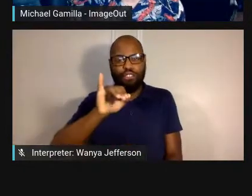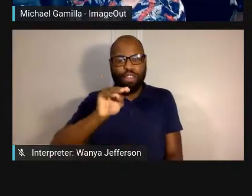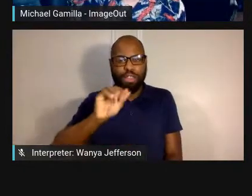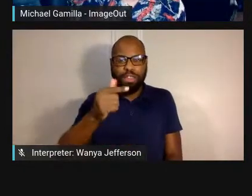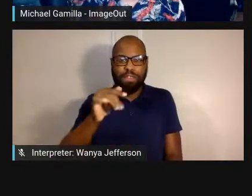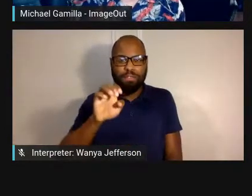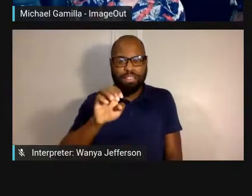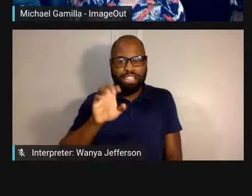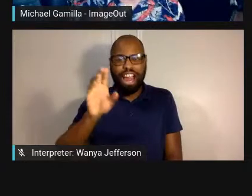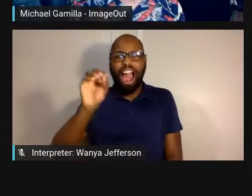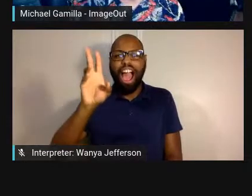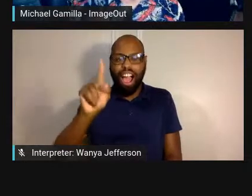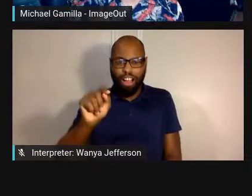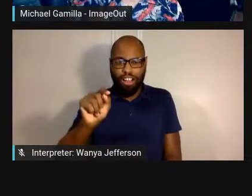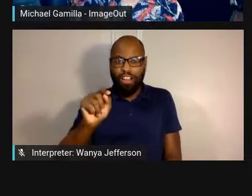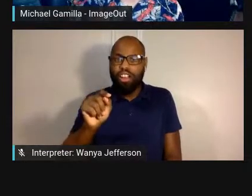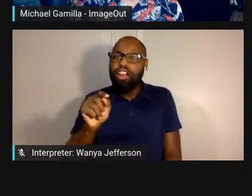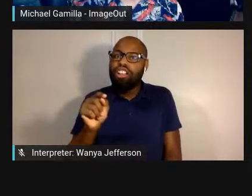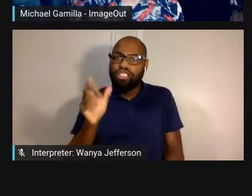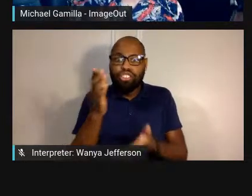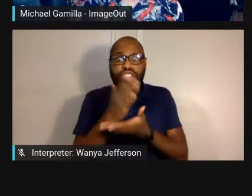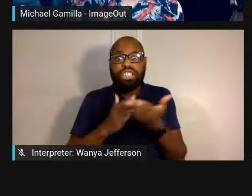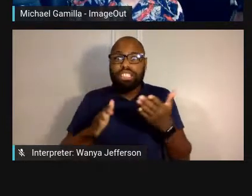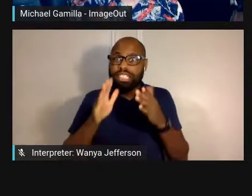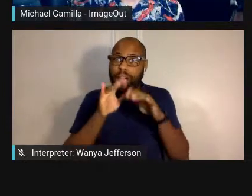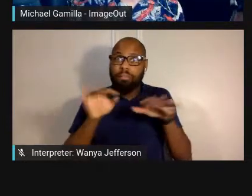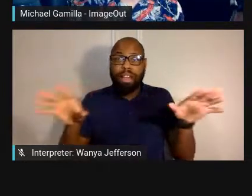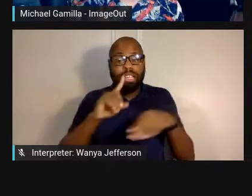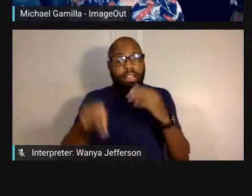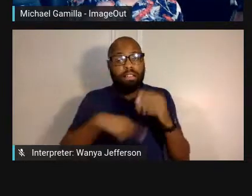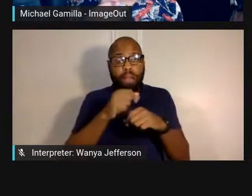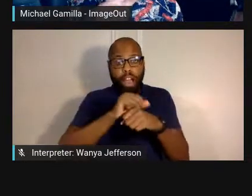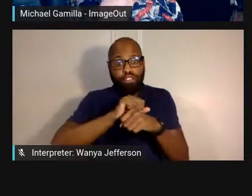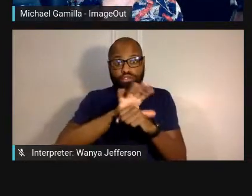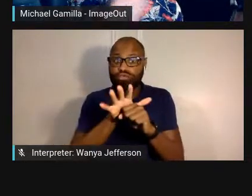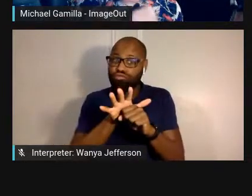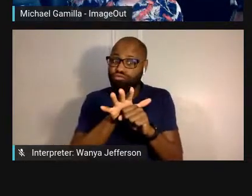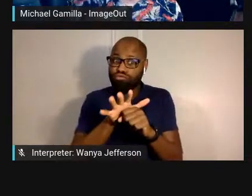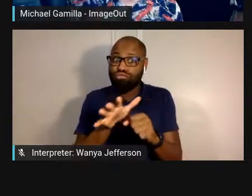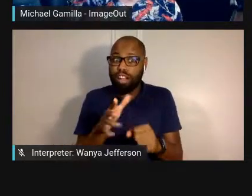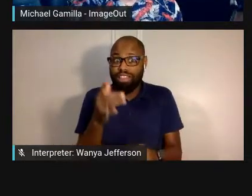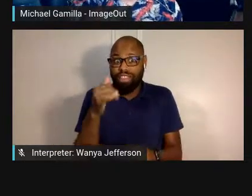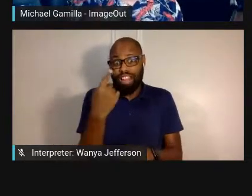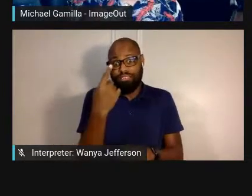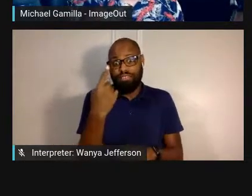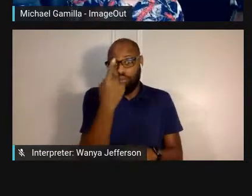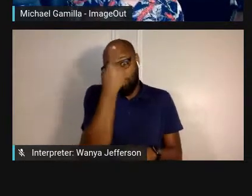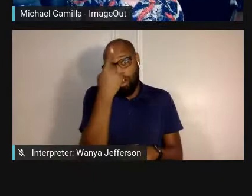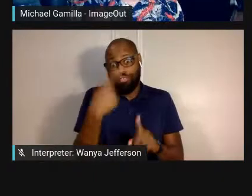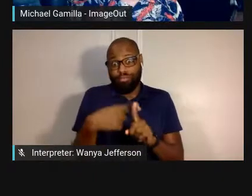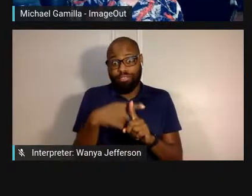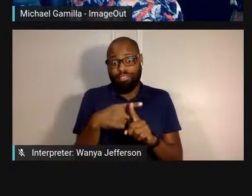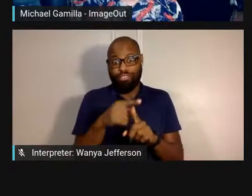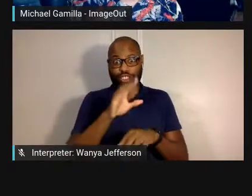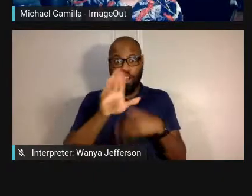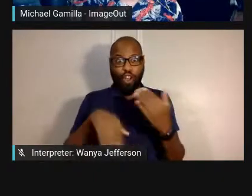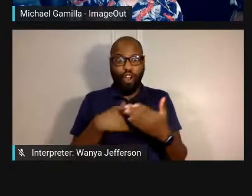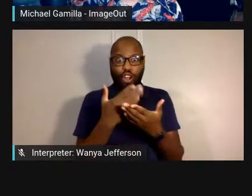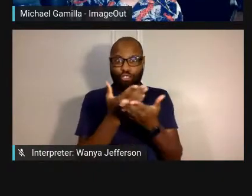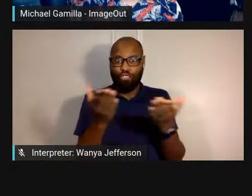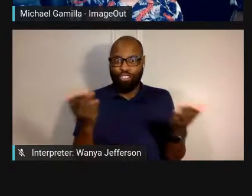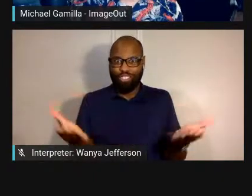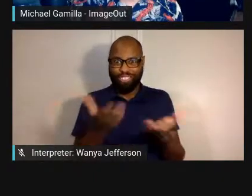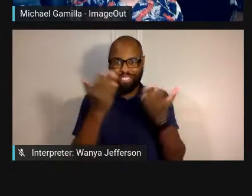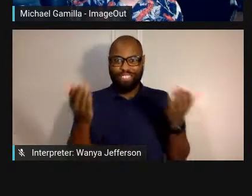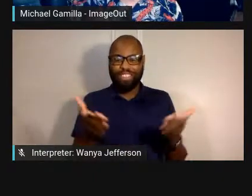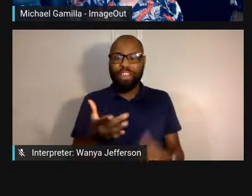you know, there are some blessings about this pandemic sometimes. And this is one of them. And Best of luck